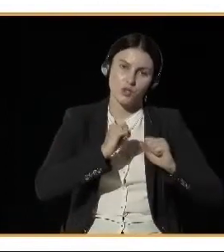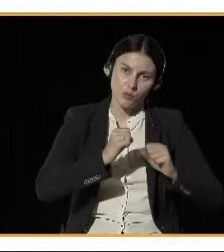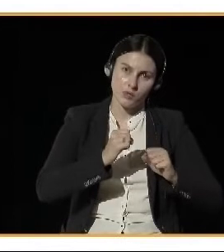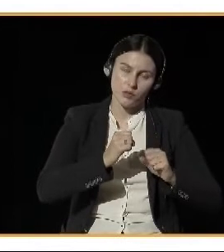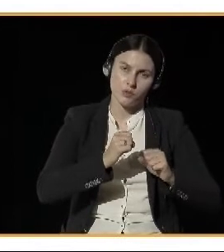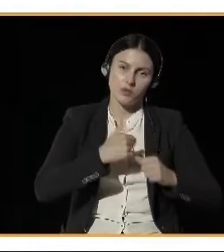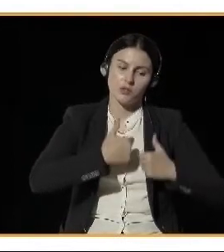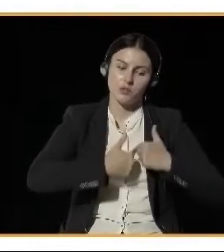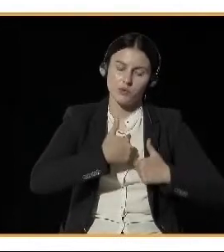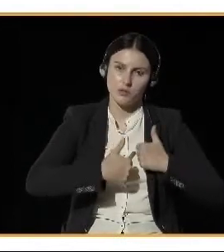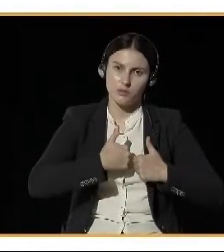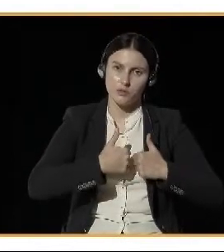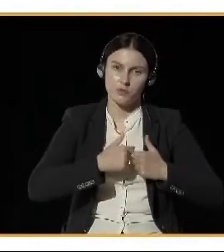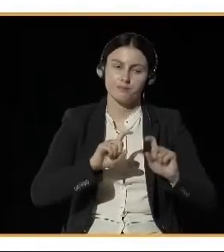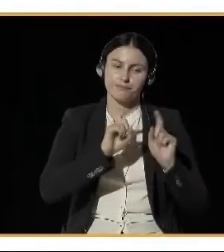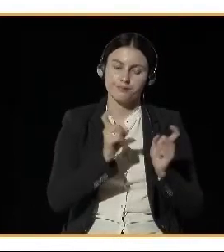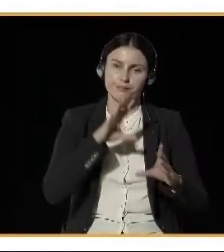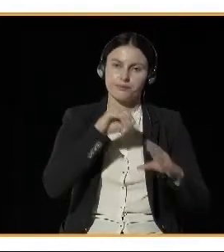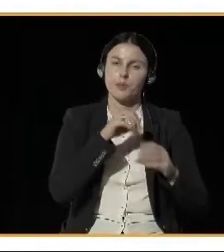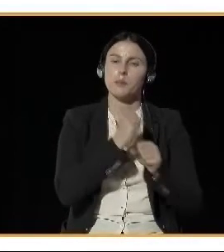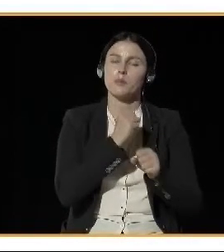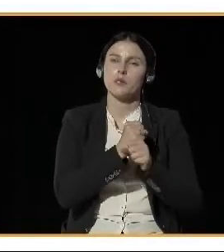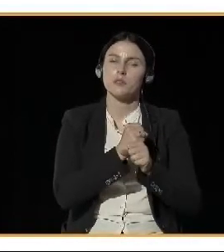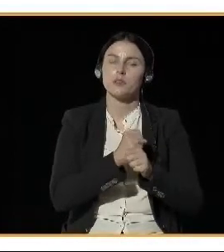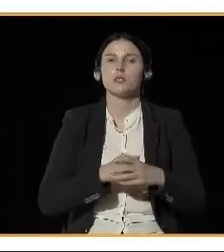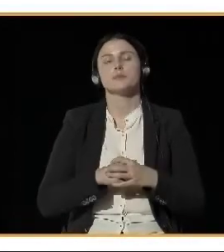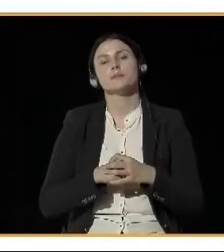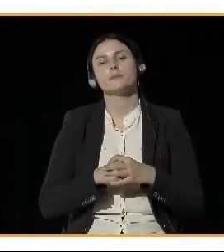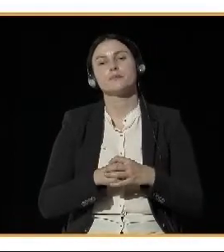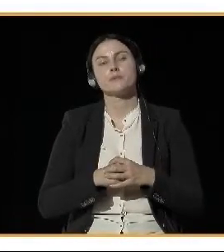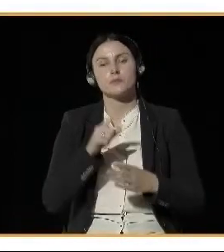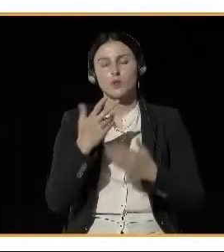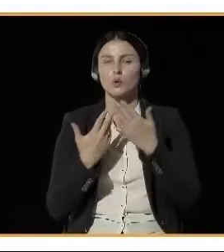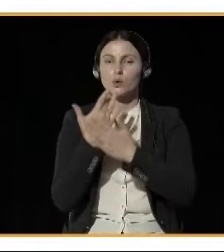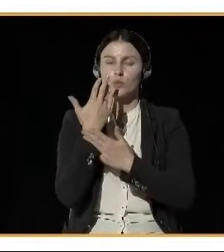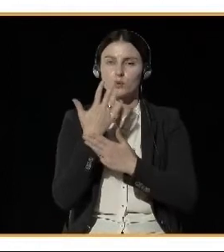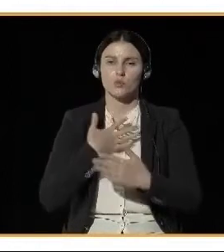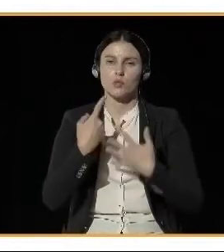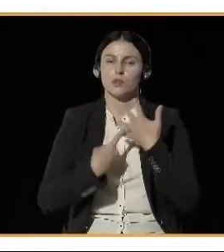What was stressed also is that the growing number of seniors in Europe will